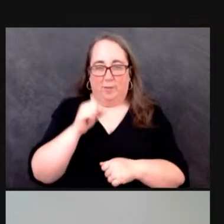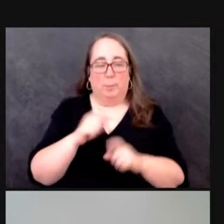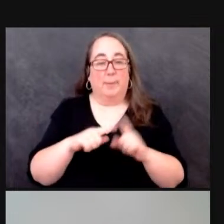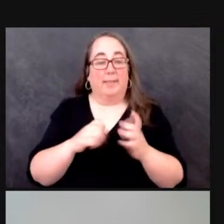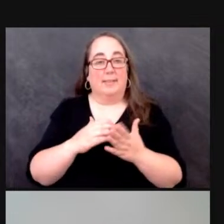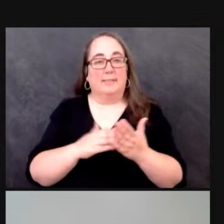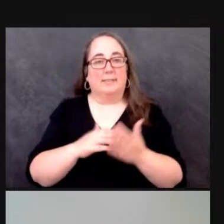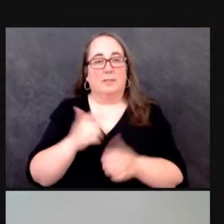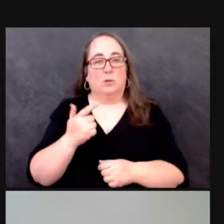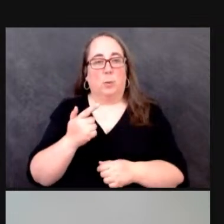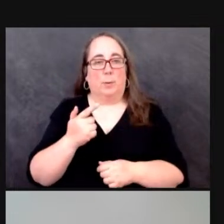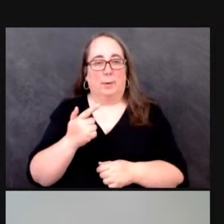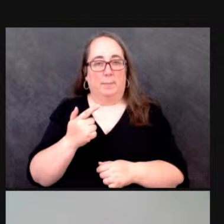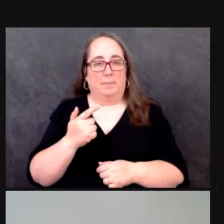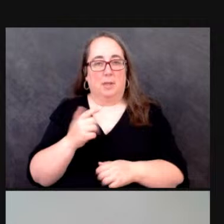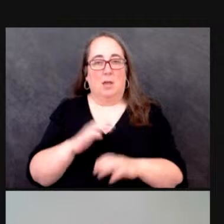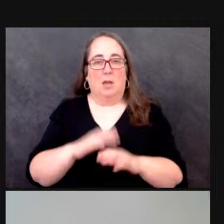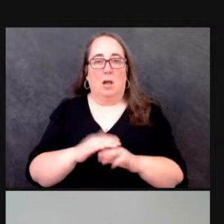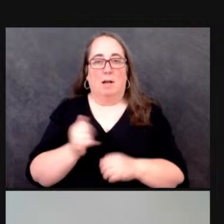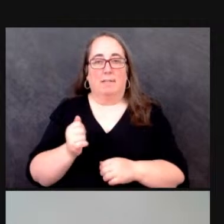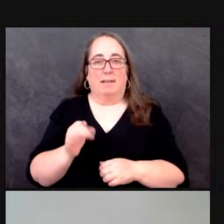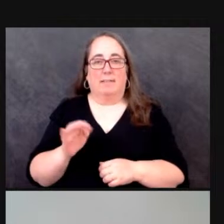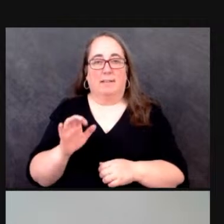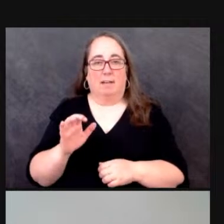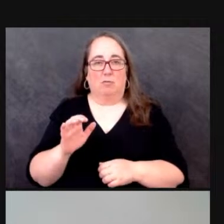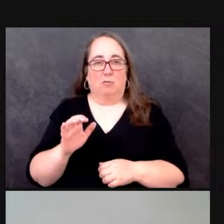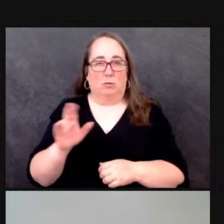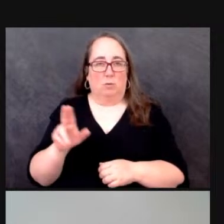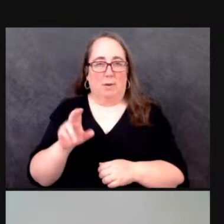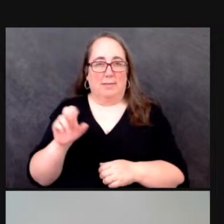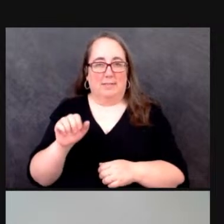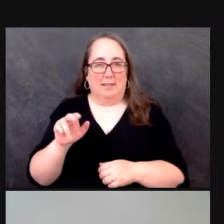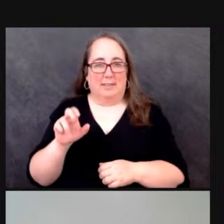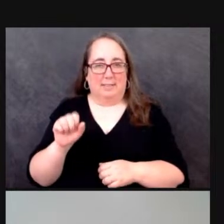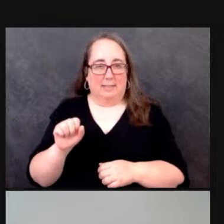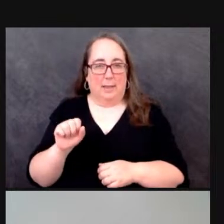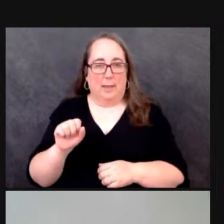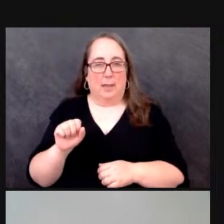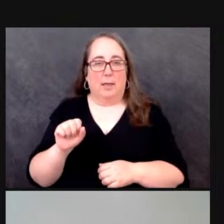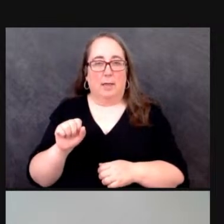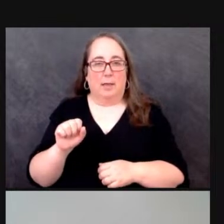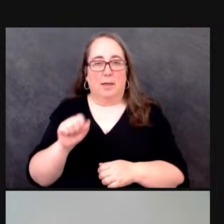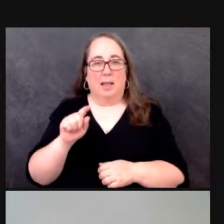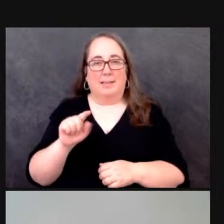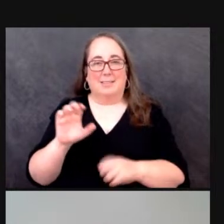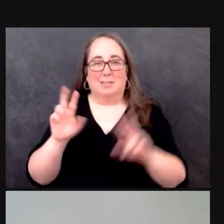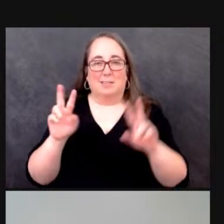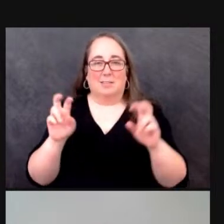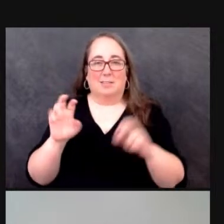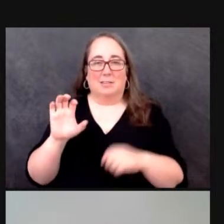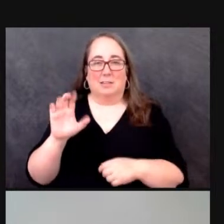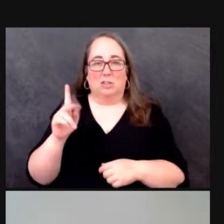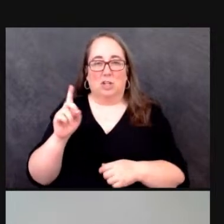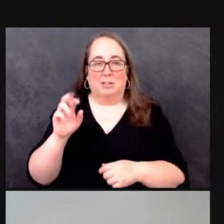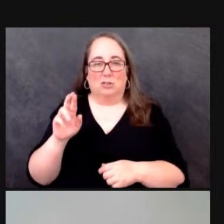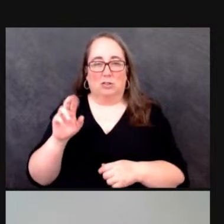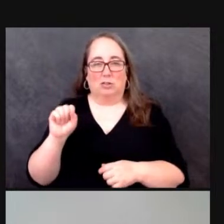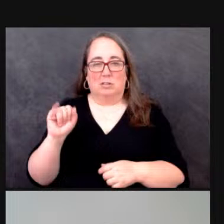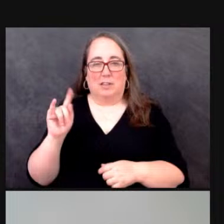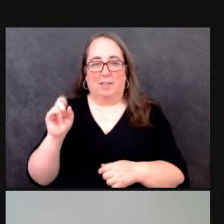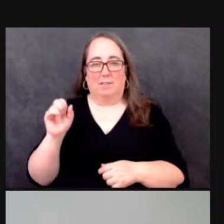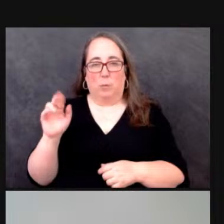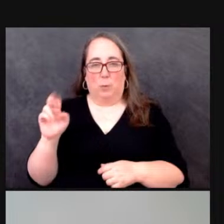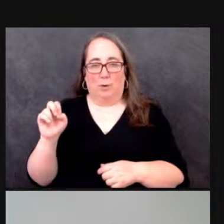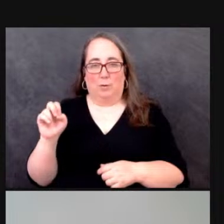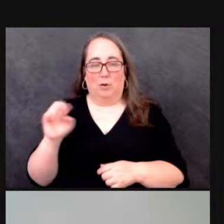at 21 years old on the 1900 U.S. Census as employed as a chaser silverware. A chaser